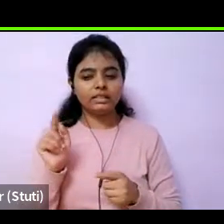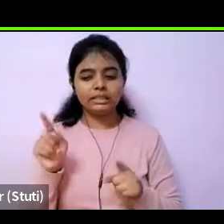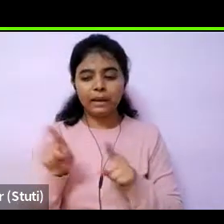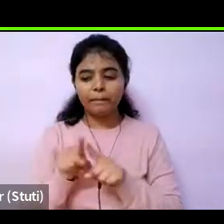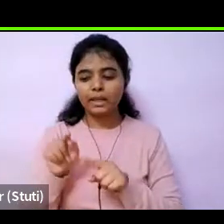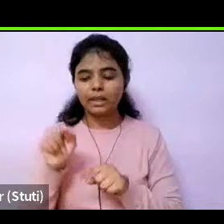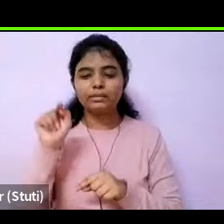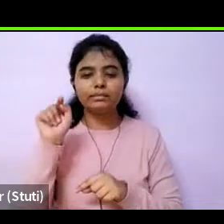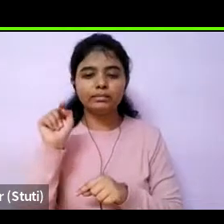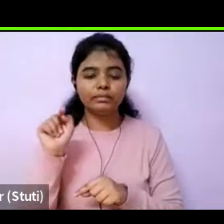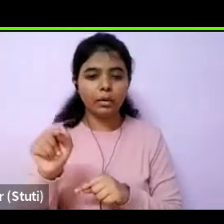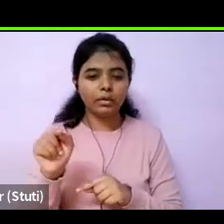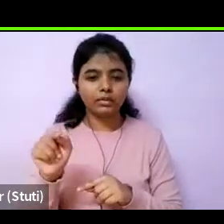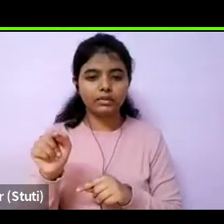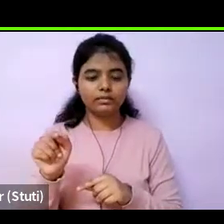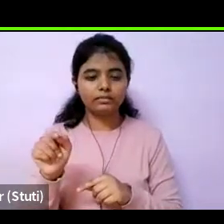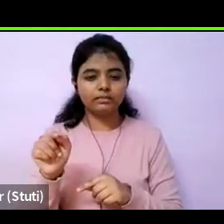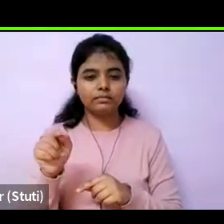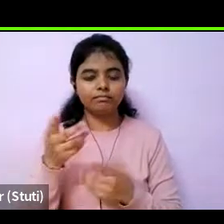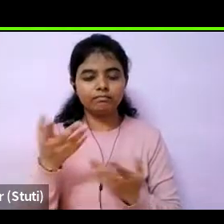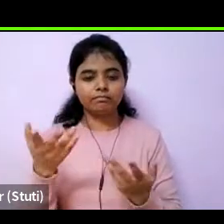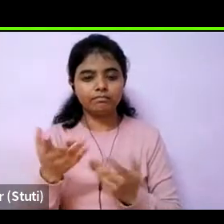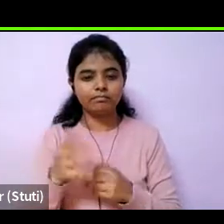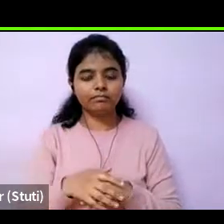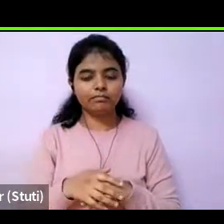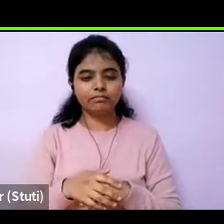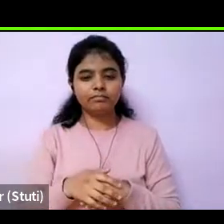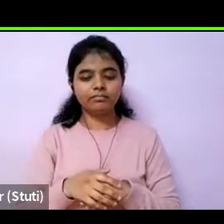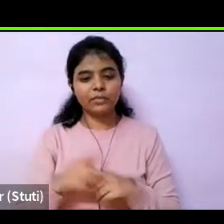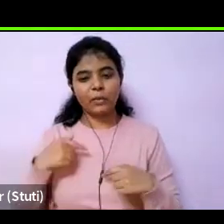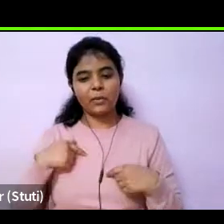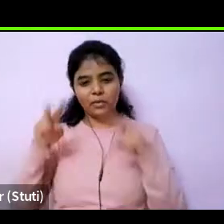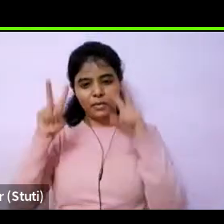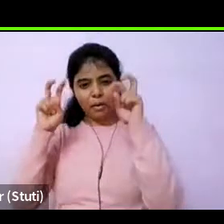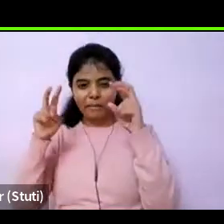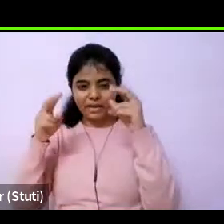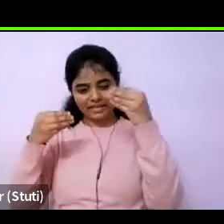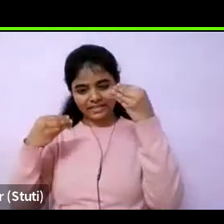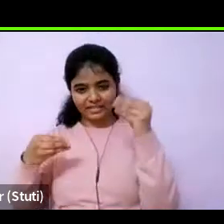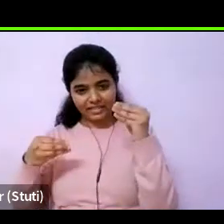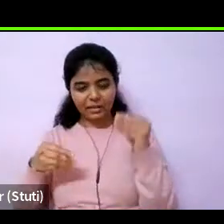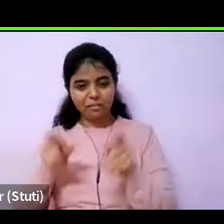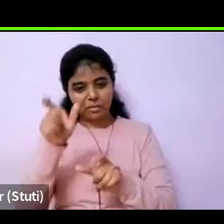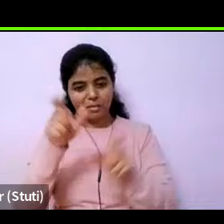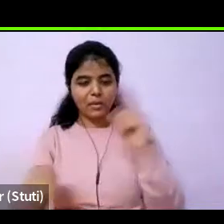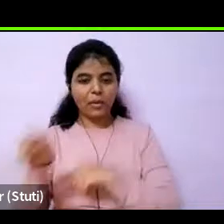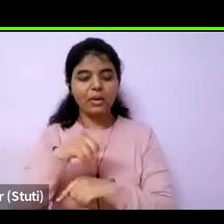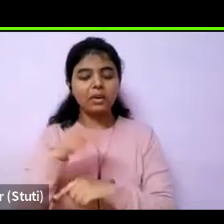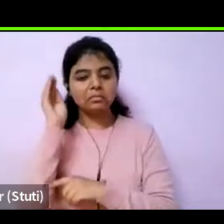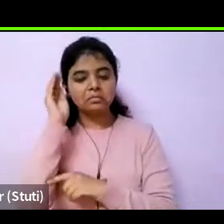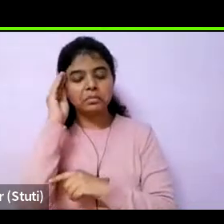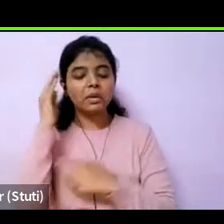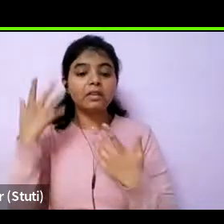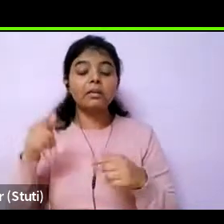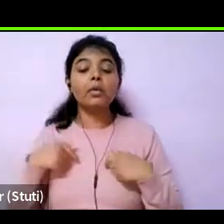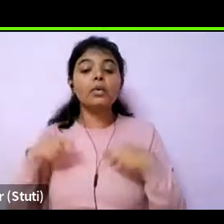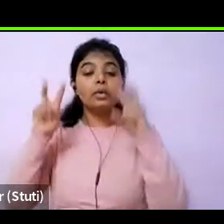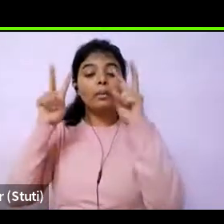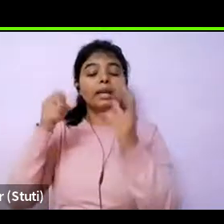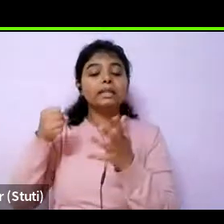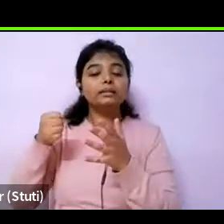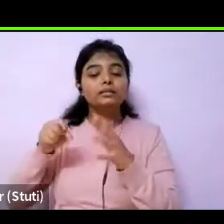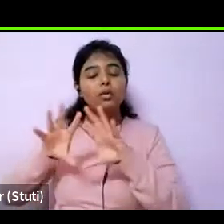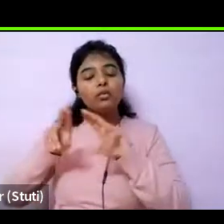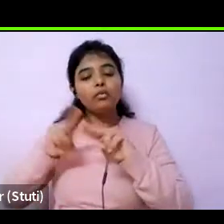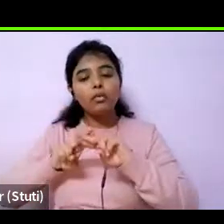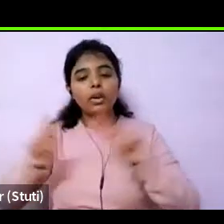points that you told after having listened to my paper. My paper is entirely based on the